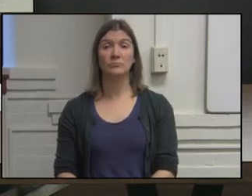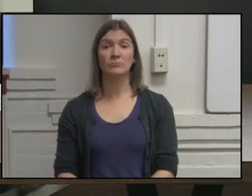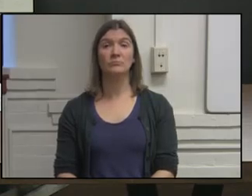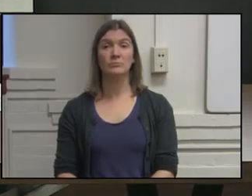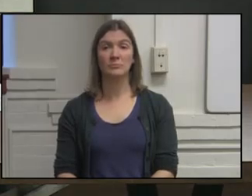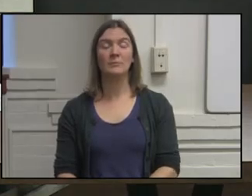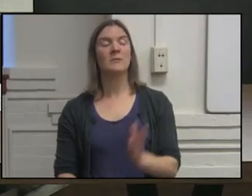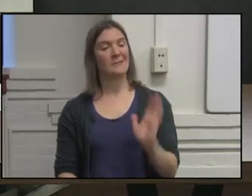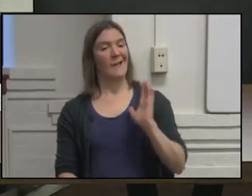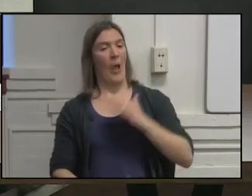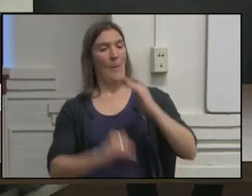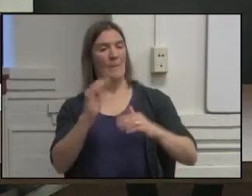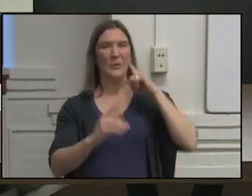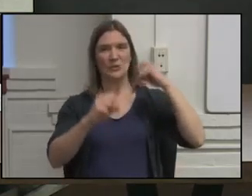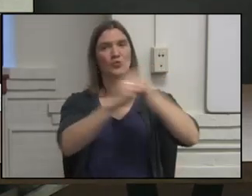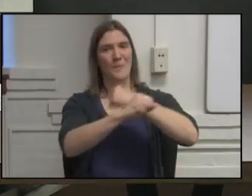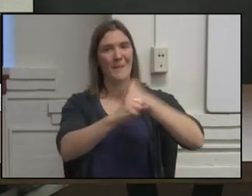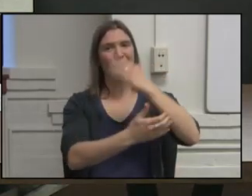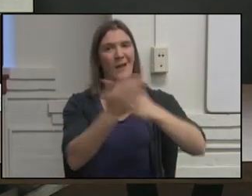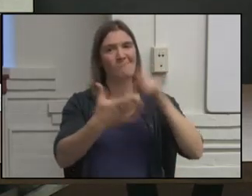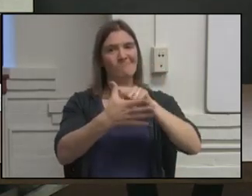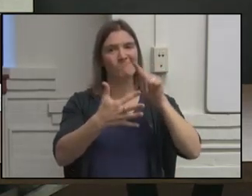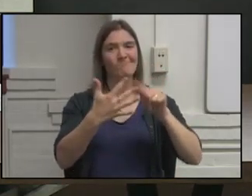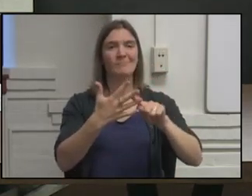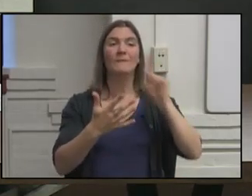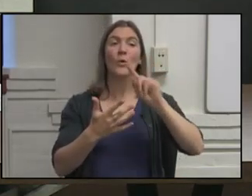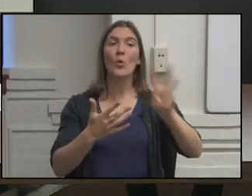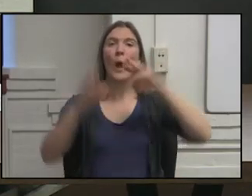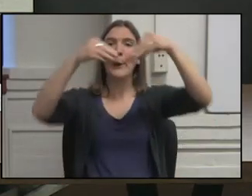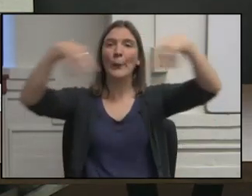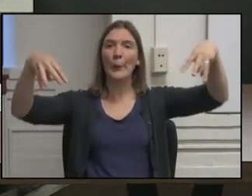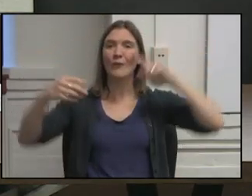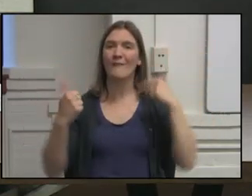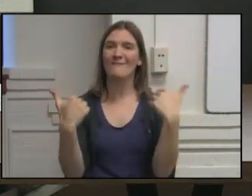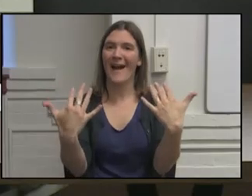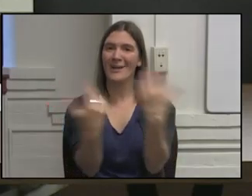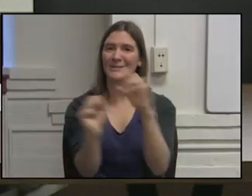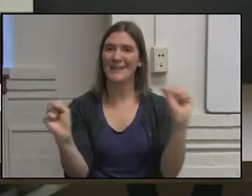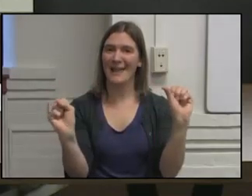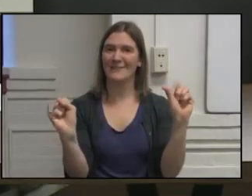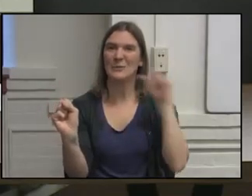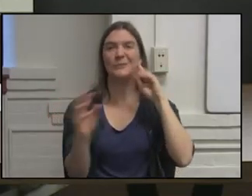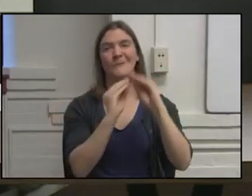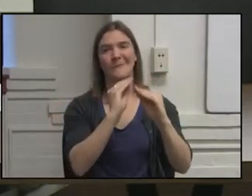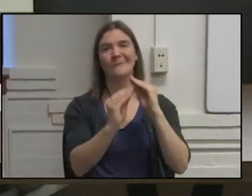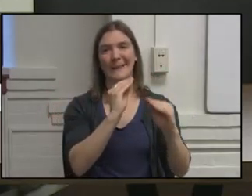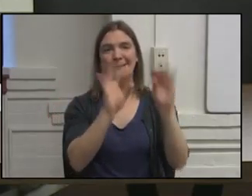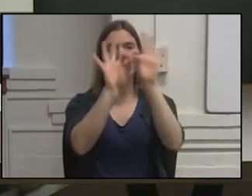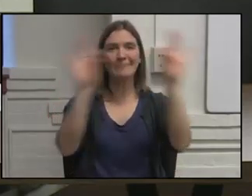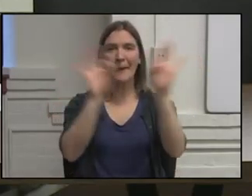We needed to do some repairs to our sprinkler system and